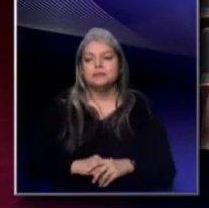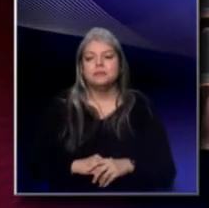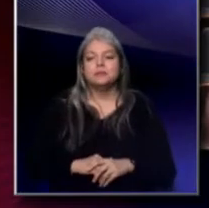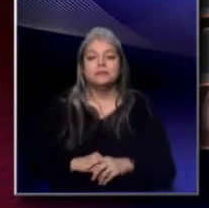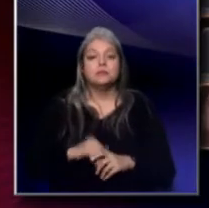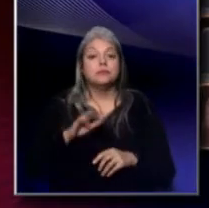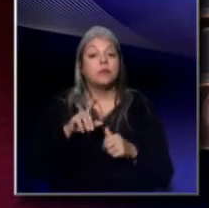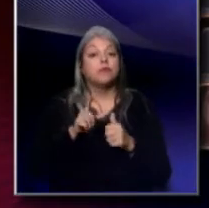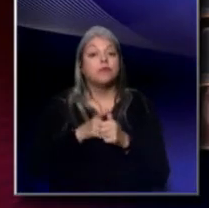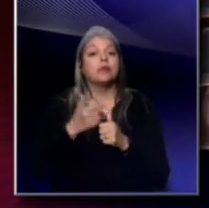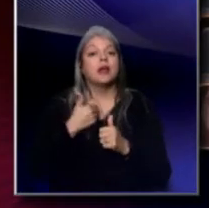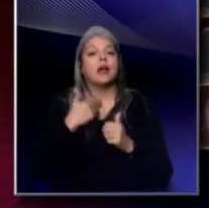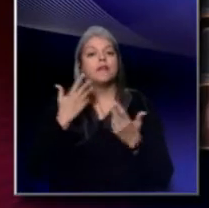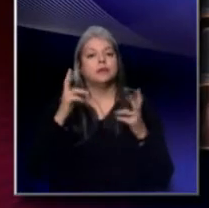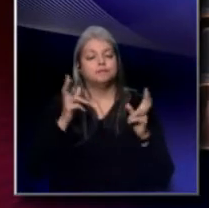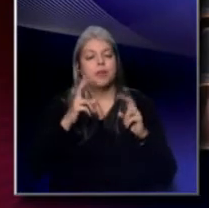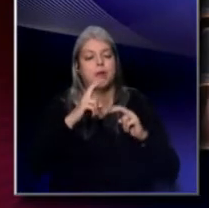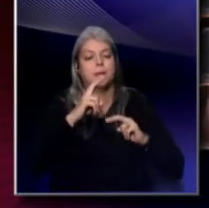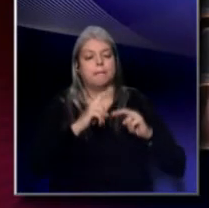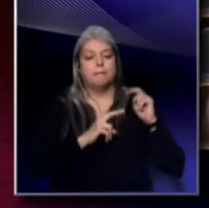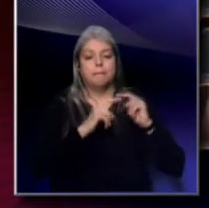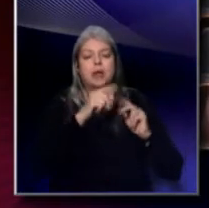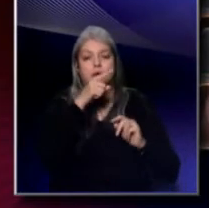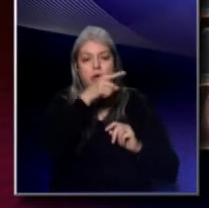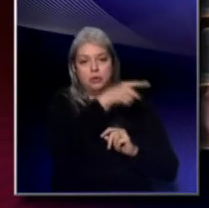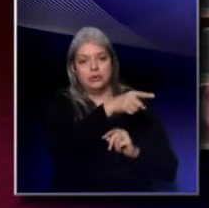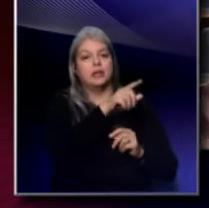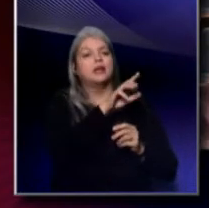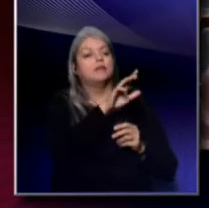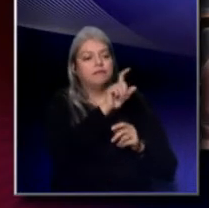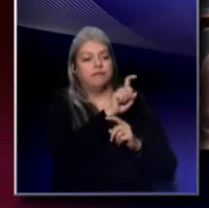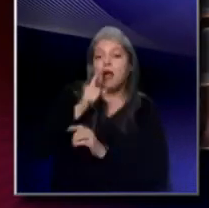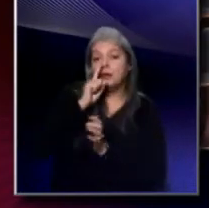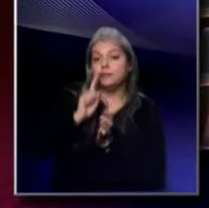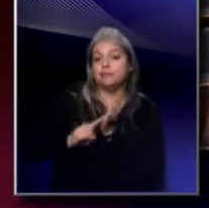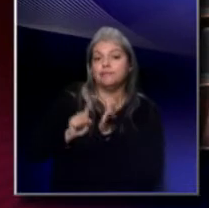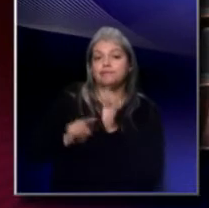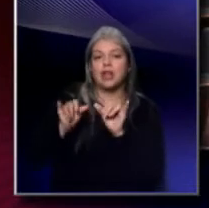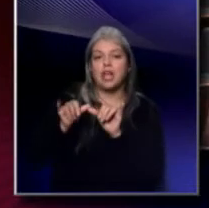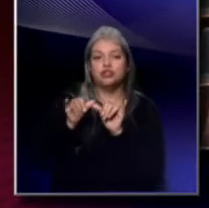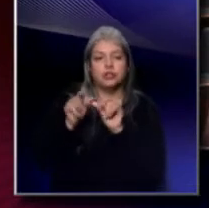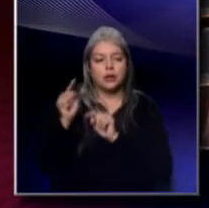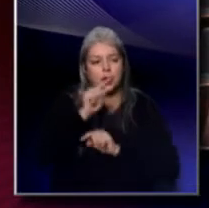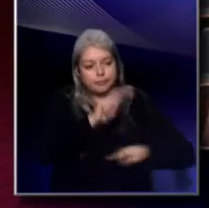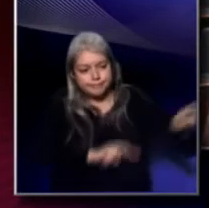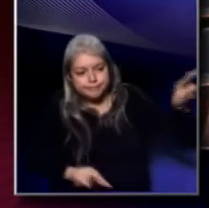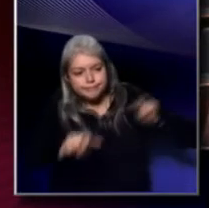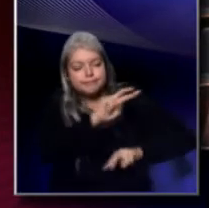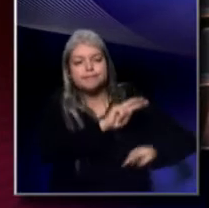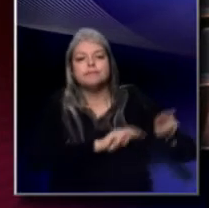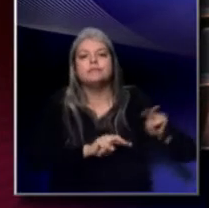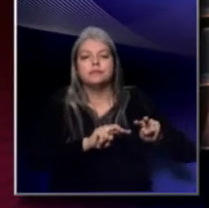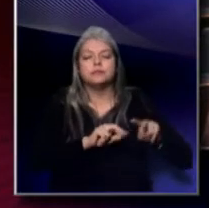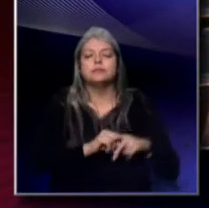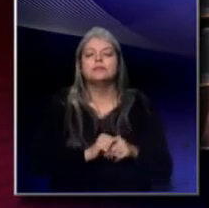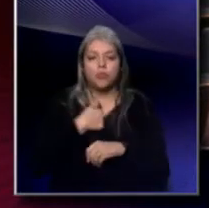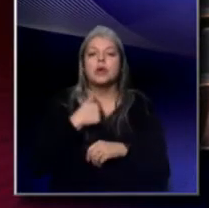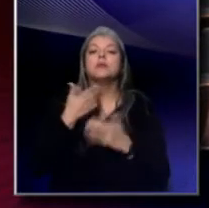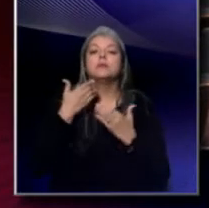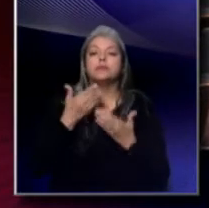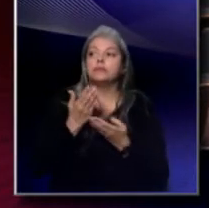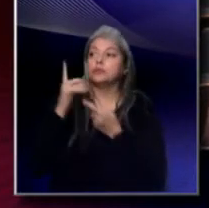First, we have a building at Phoenix campus called TCTC, which I went out and evaluate the building. They have